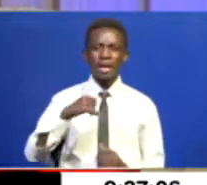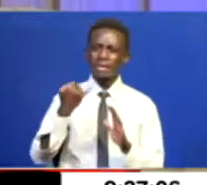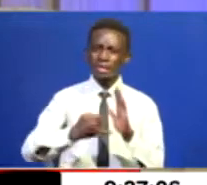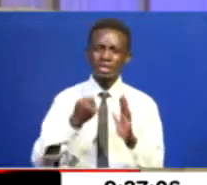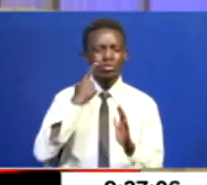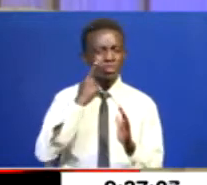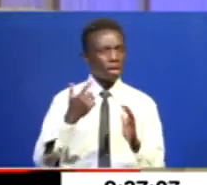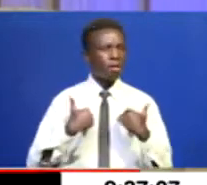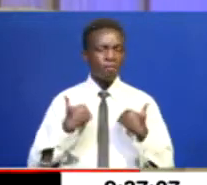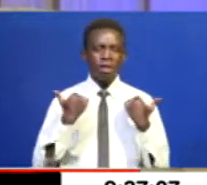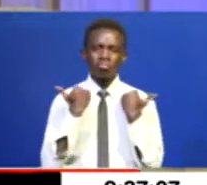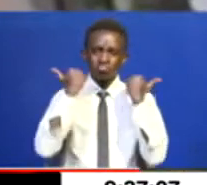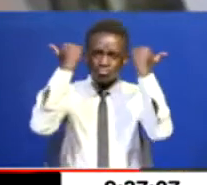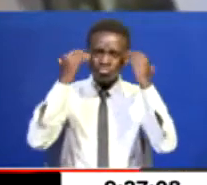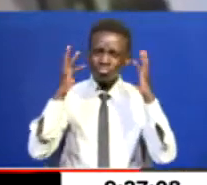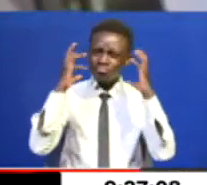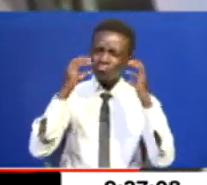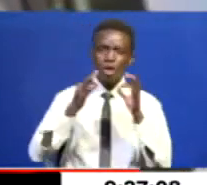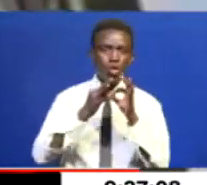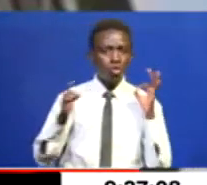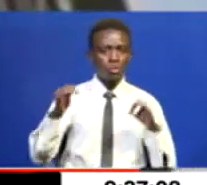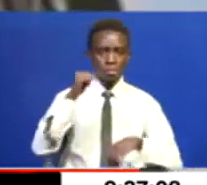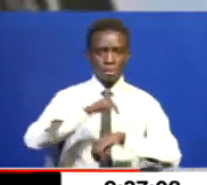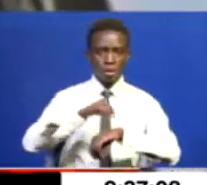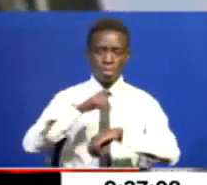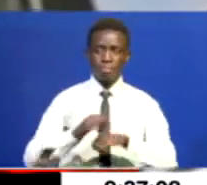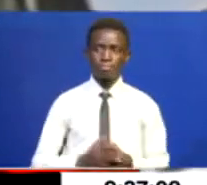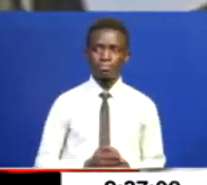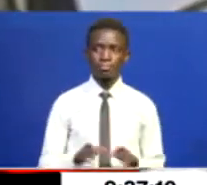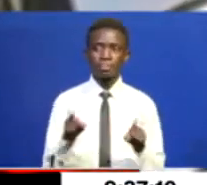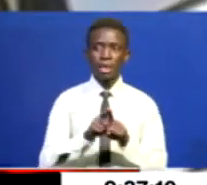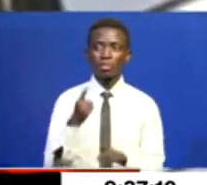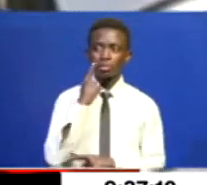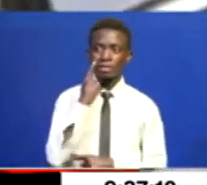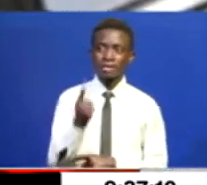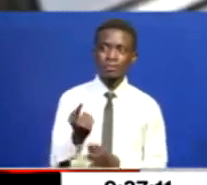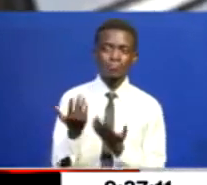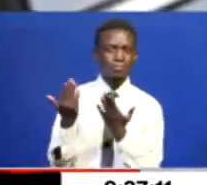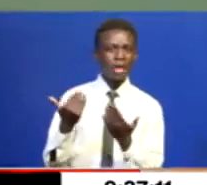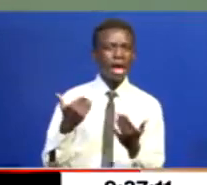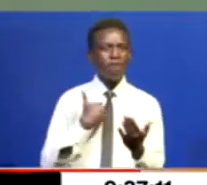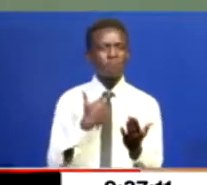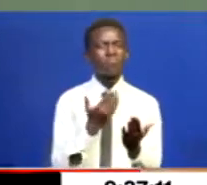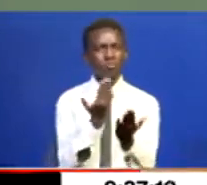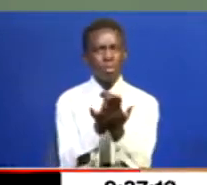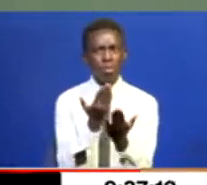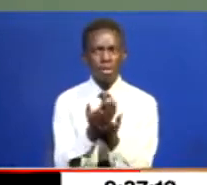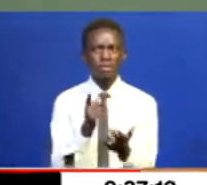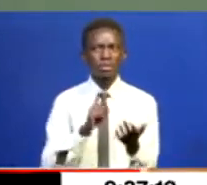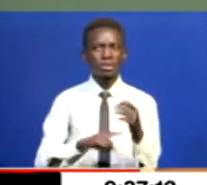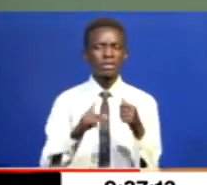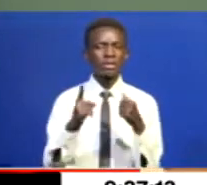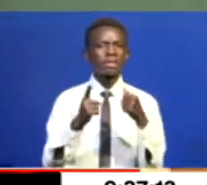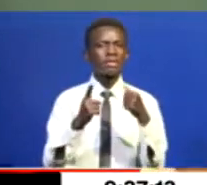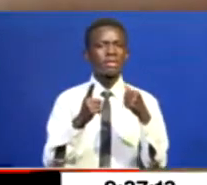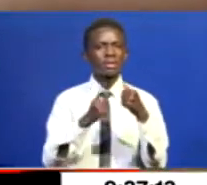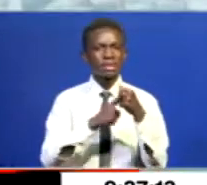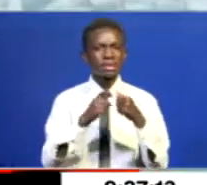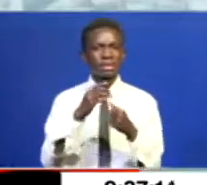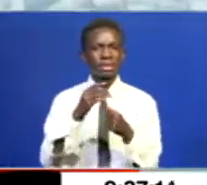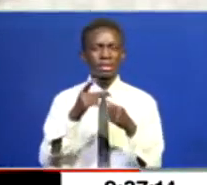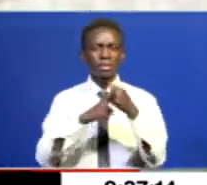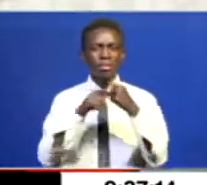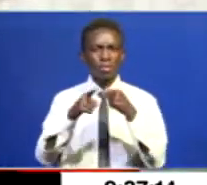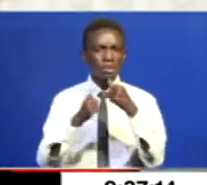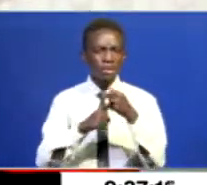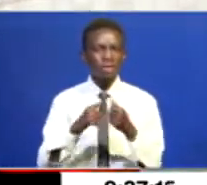pressure for a long time. The telco has proposed a final dividend of 62 cents per share, which in addition to the